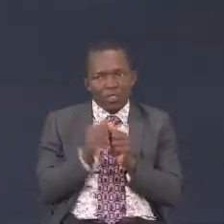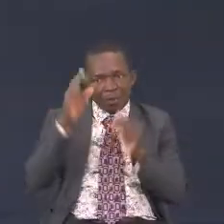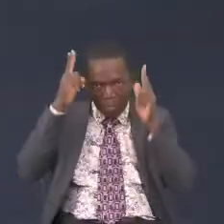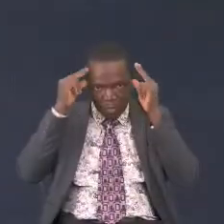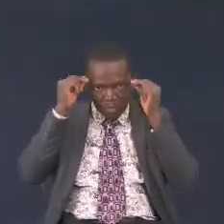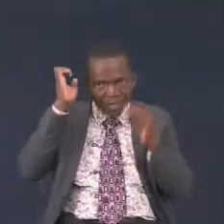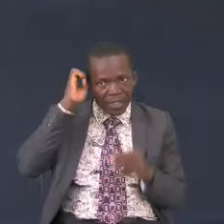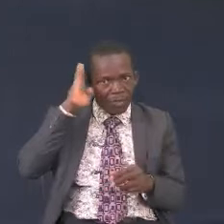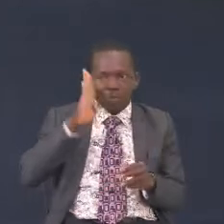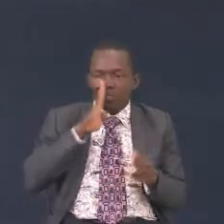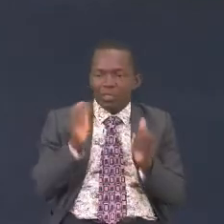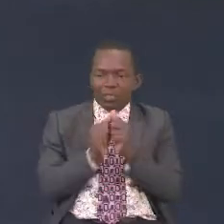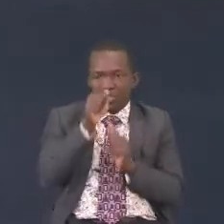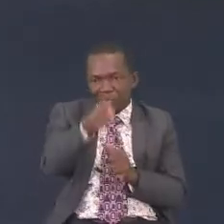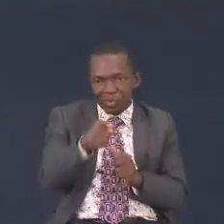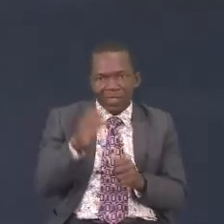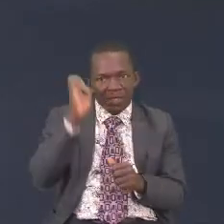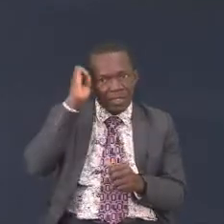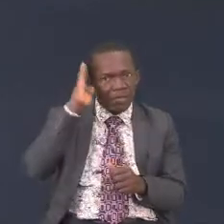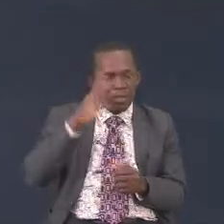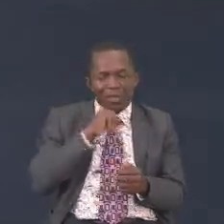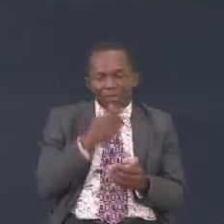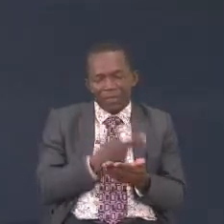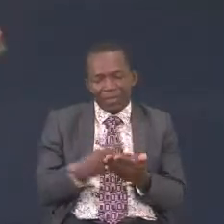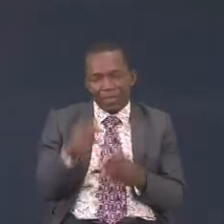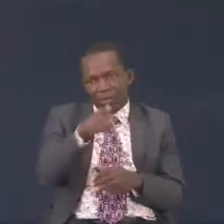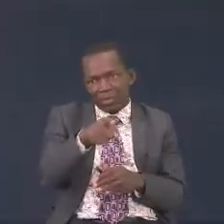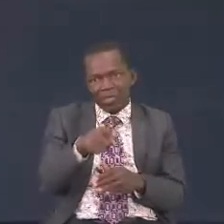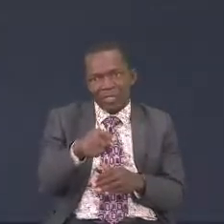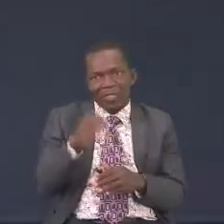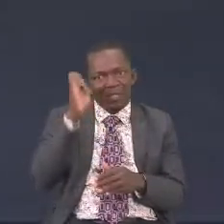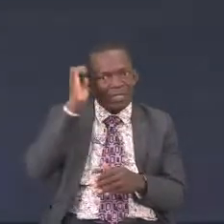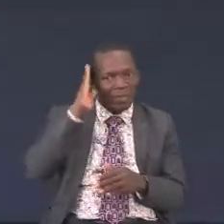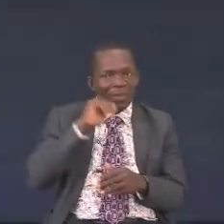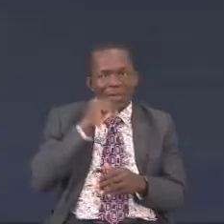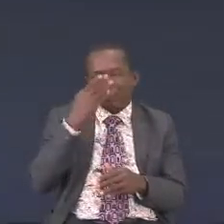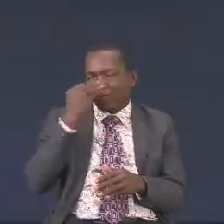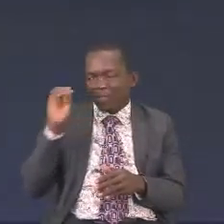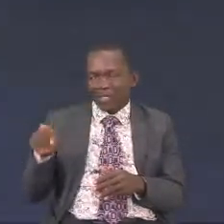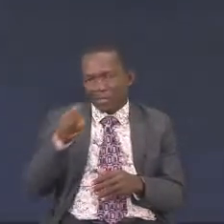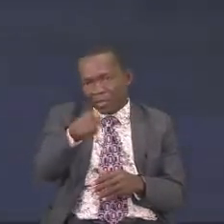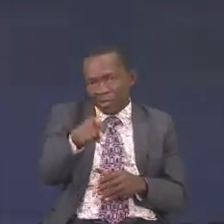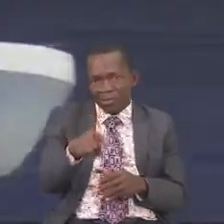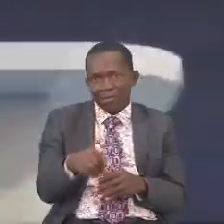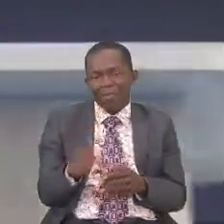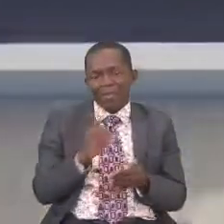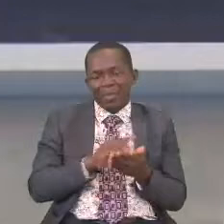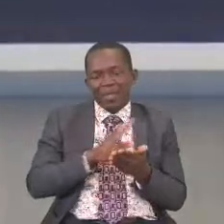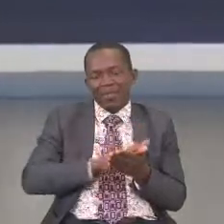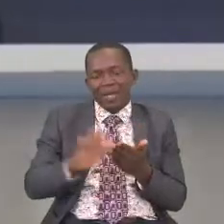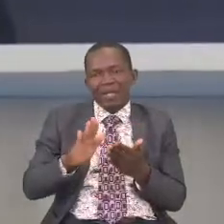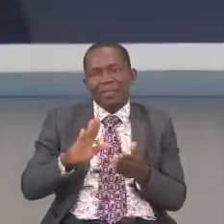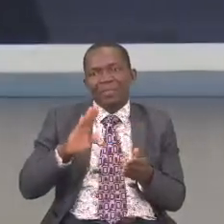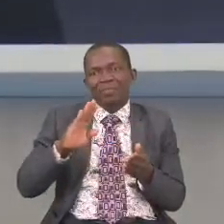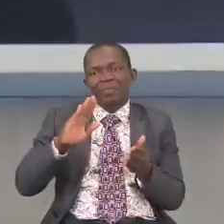you. He will not fail you. He will not forsake you. Divine